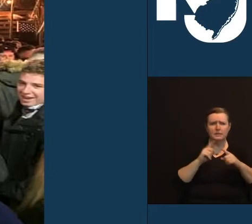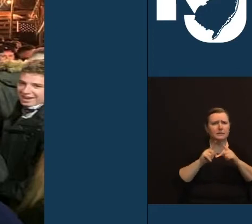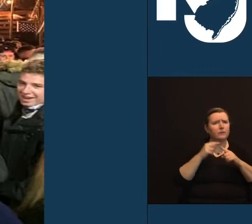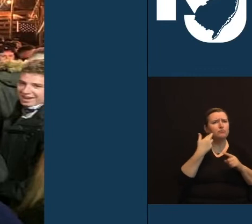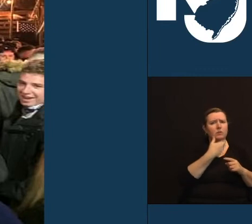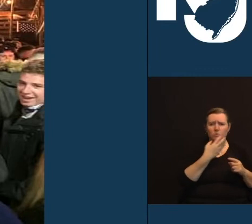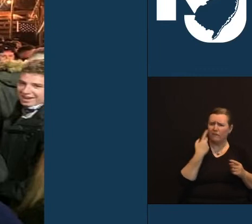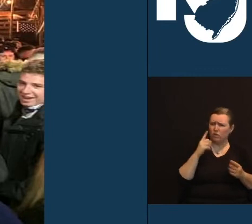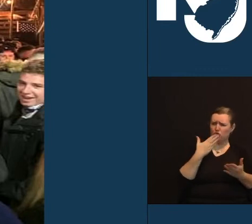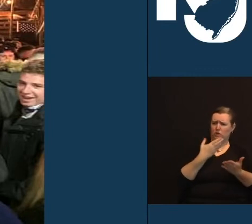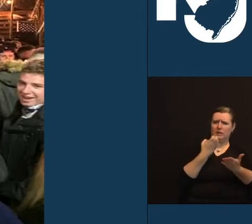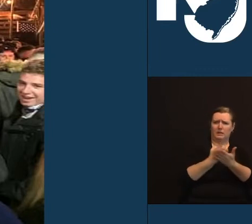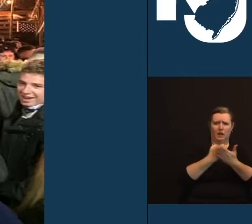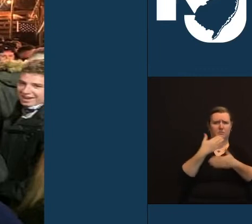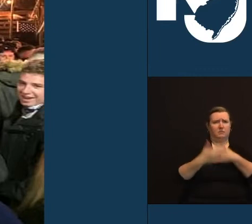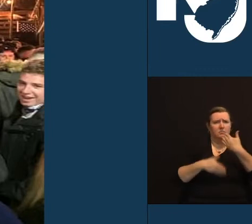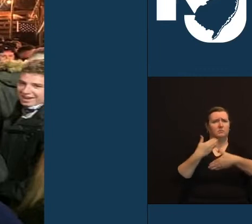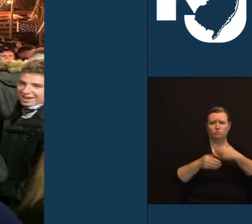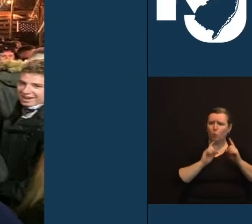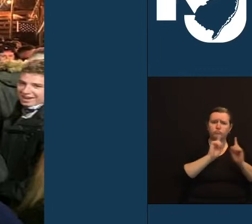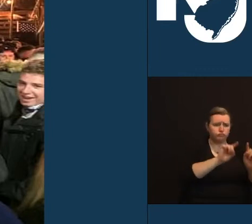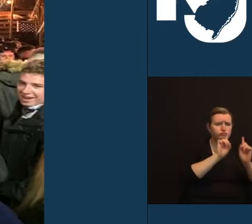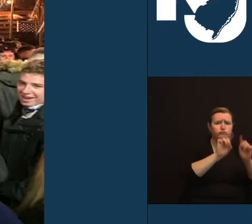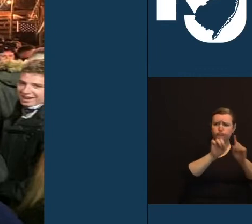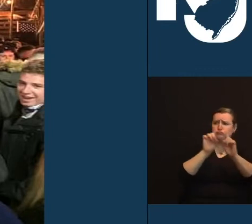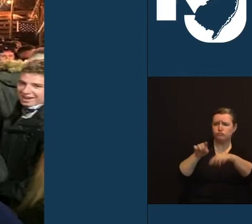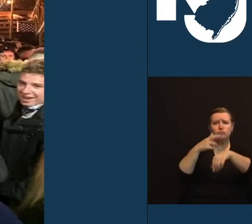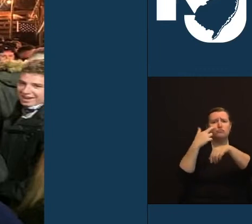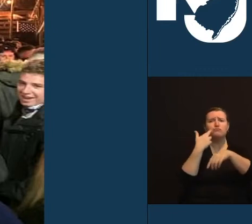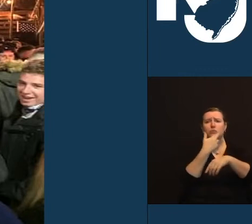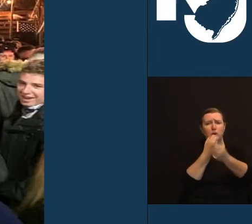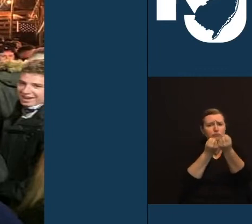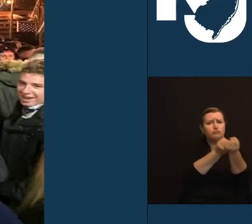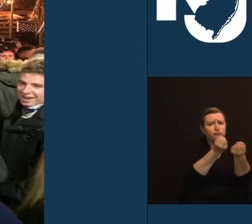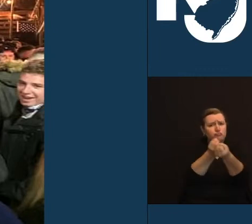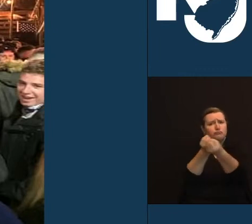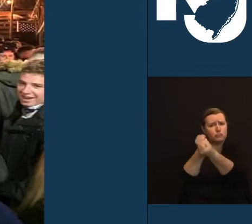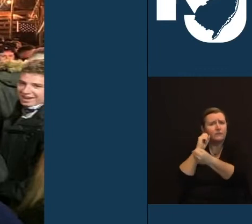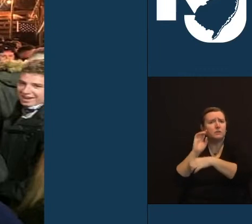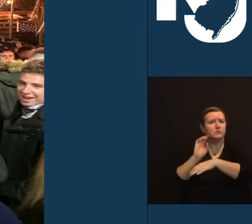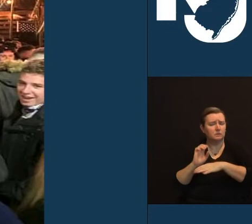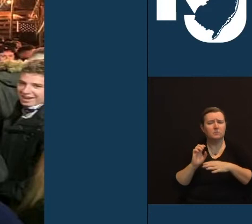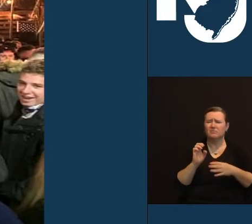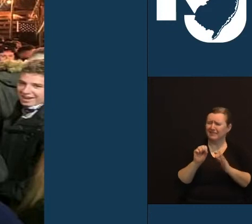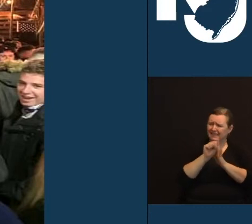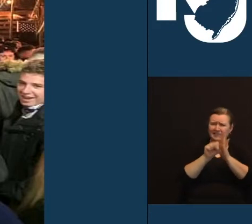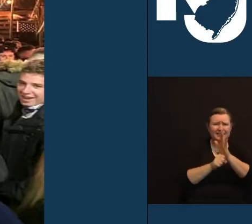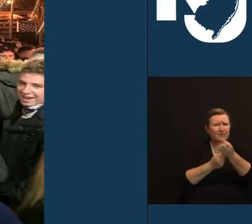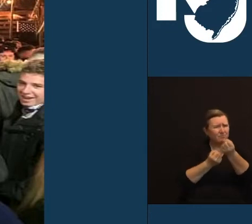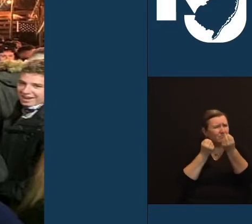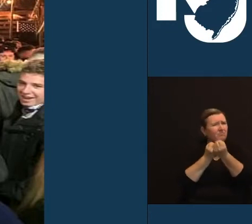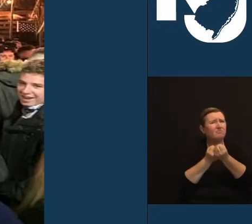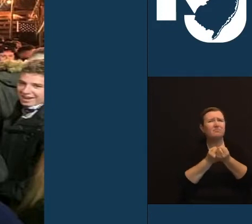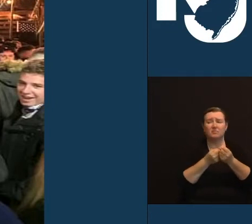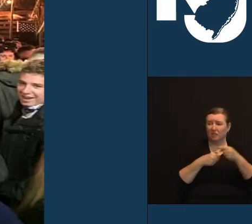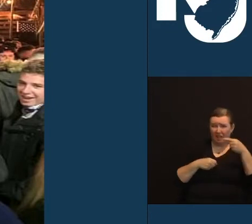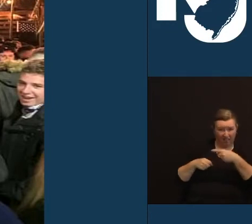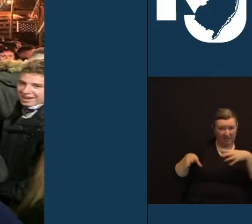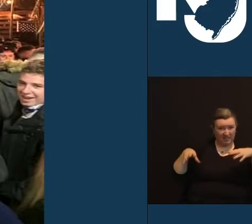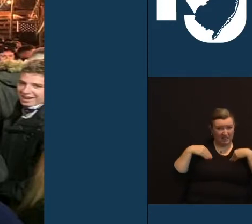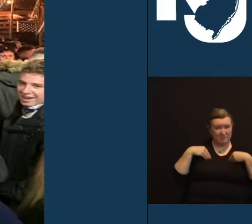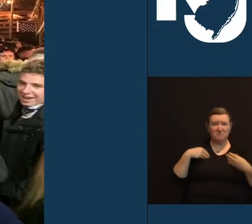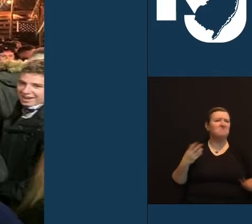continue to support them in any way we can, individually, but also as a state. but we will not tolerate knucklehead behavior like